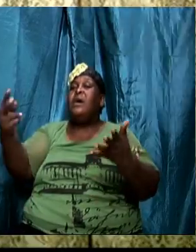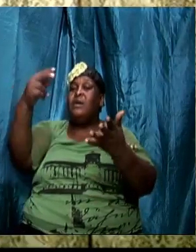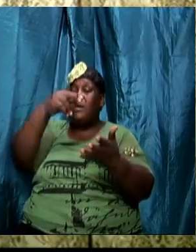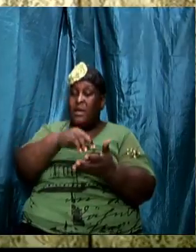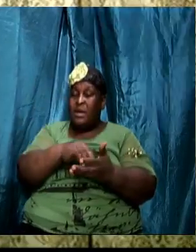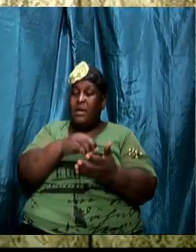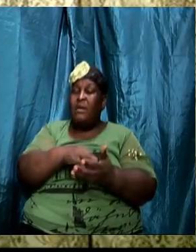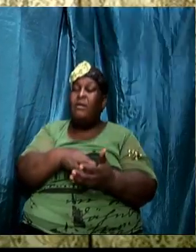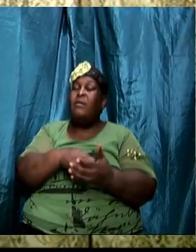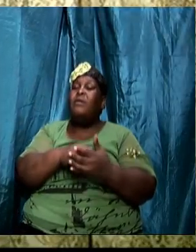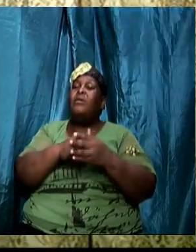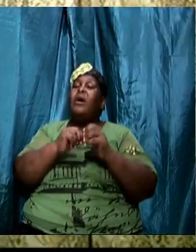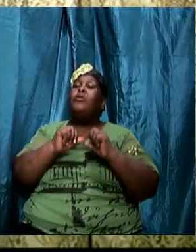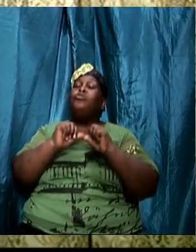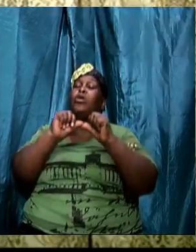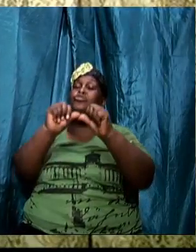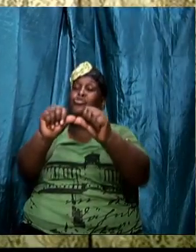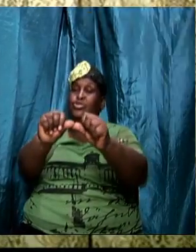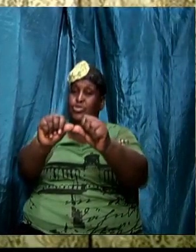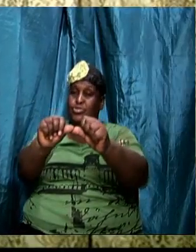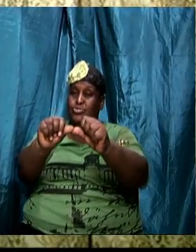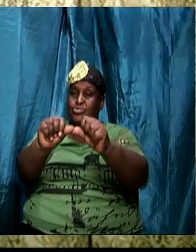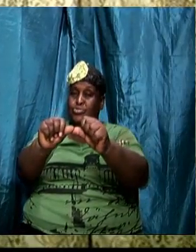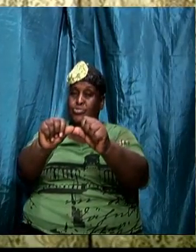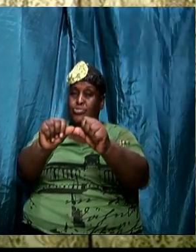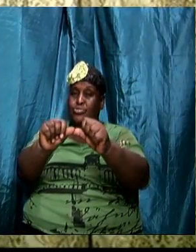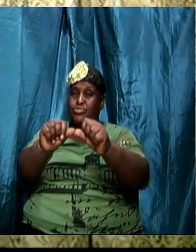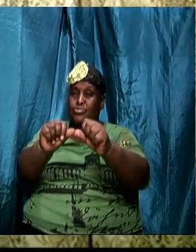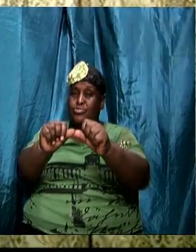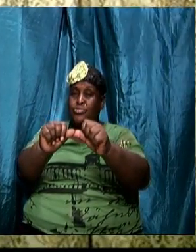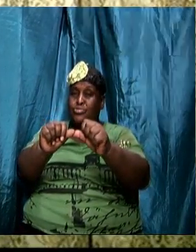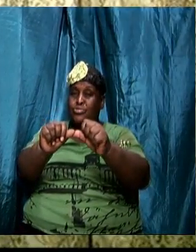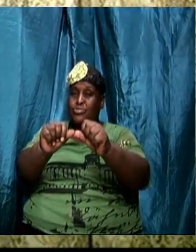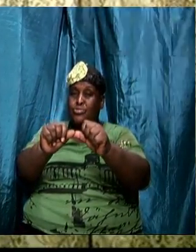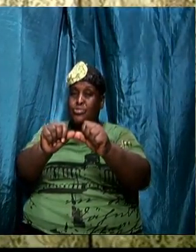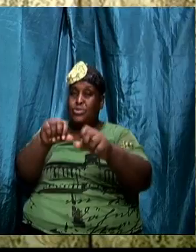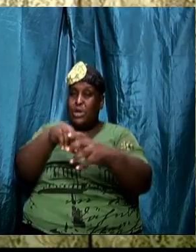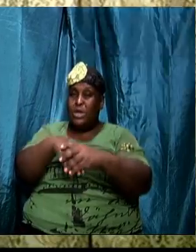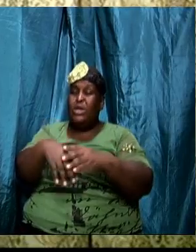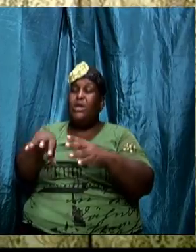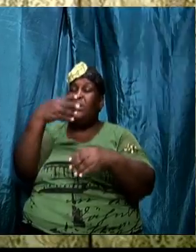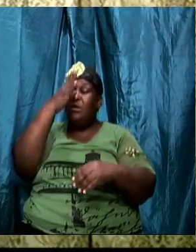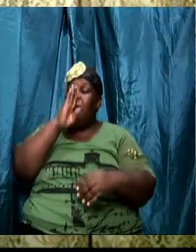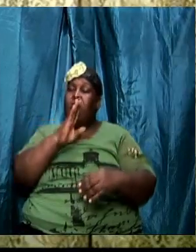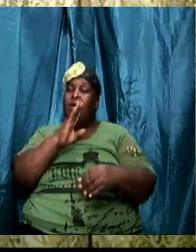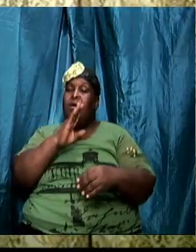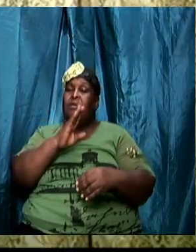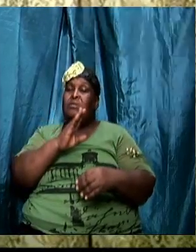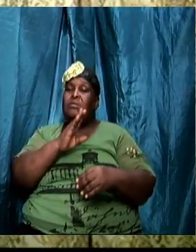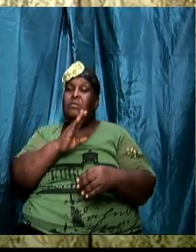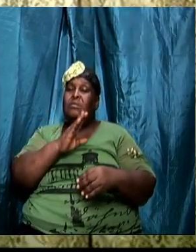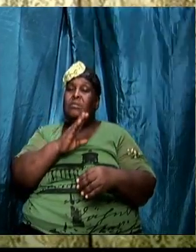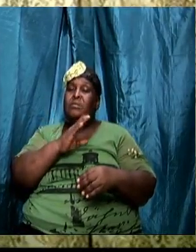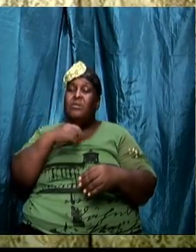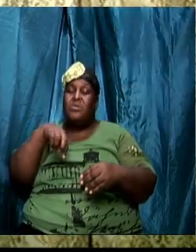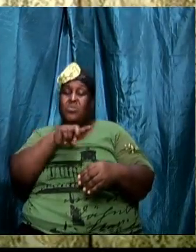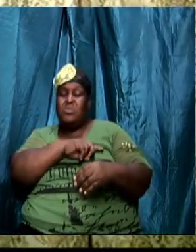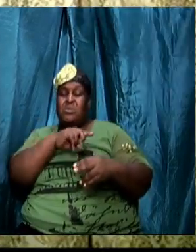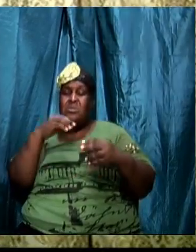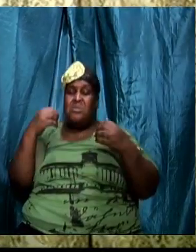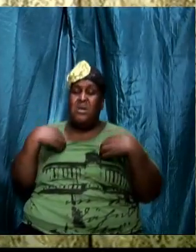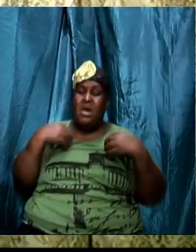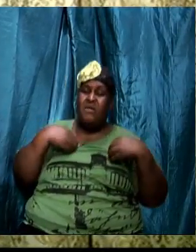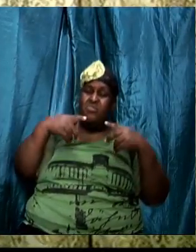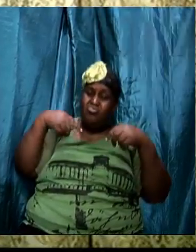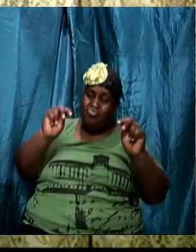mark for the prize of the high calling of God in Christ Jesus. We have got to be pressing. We have